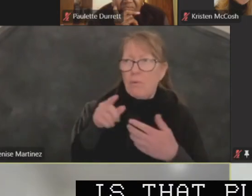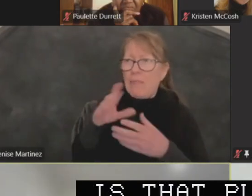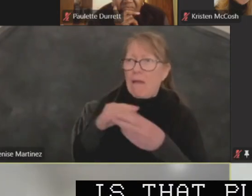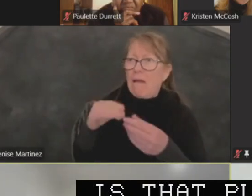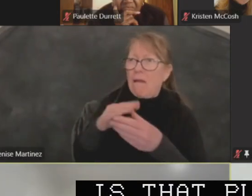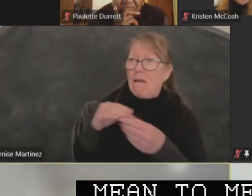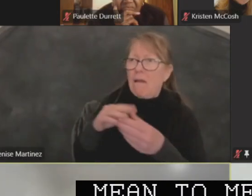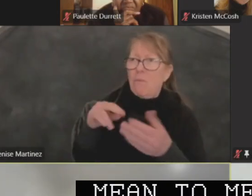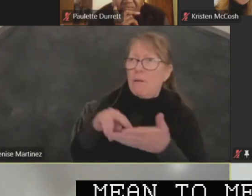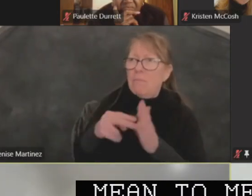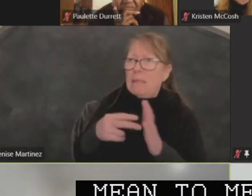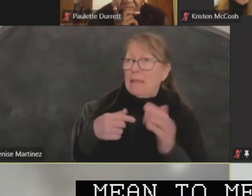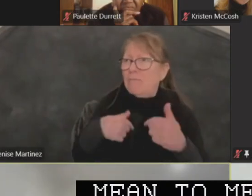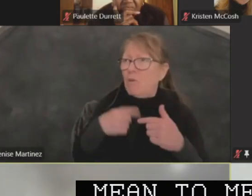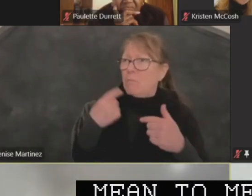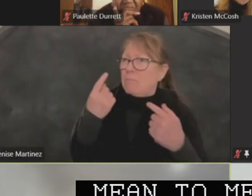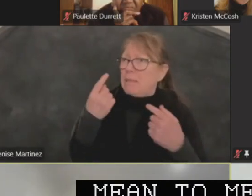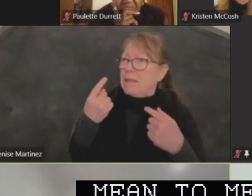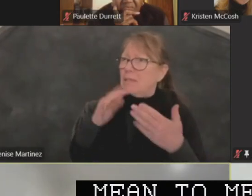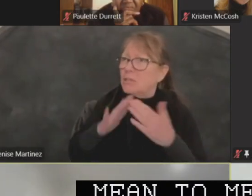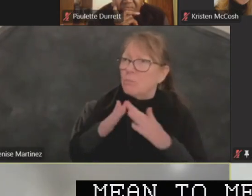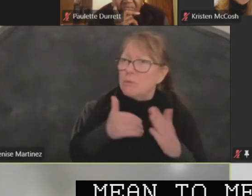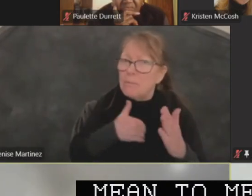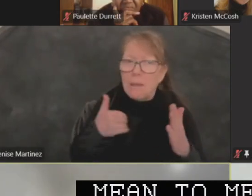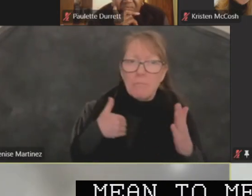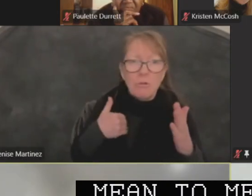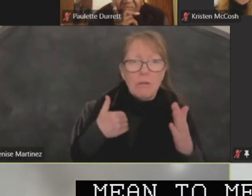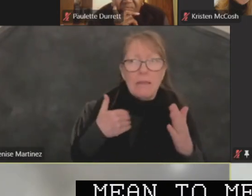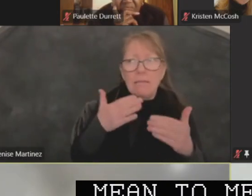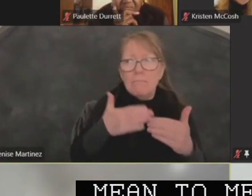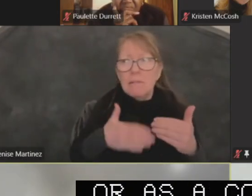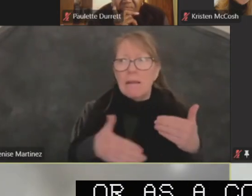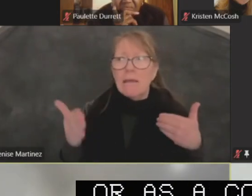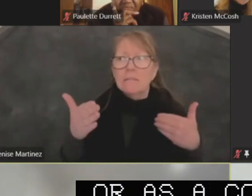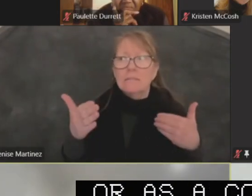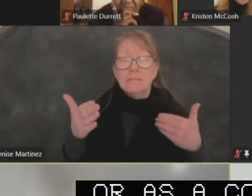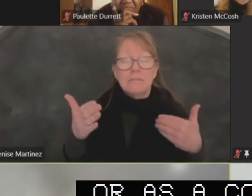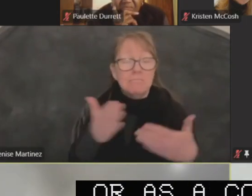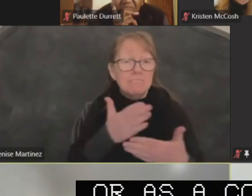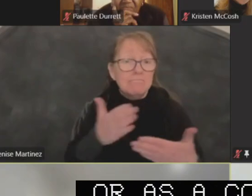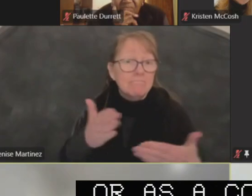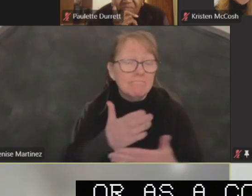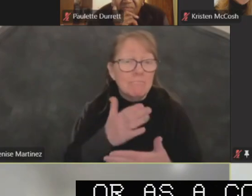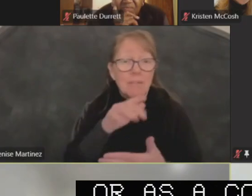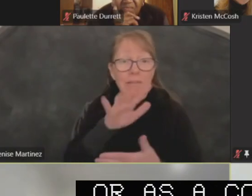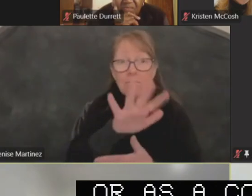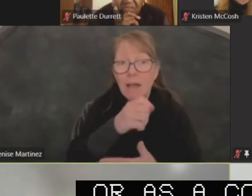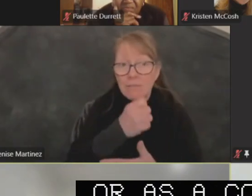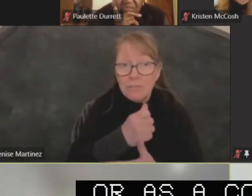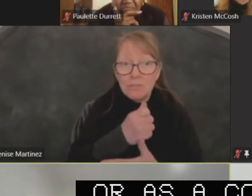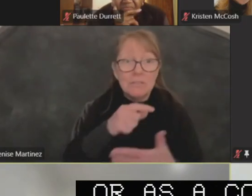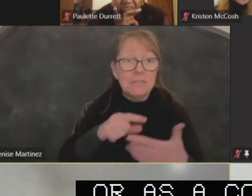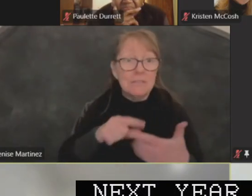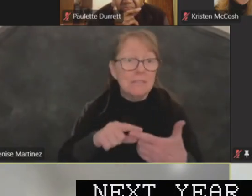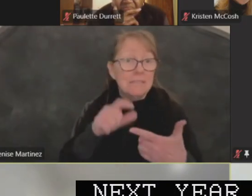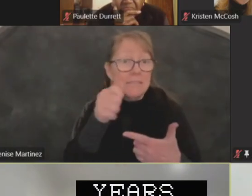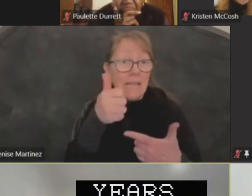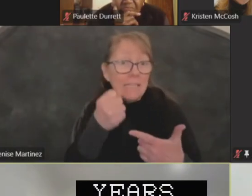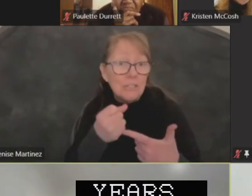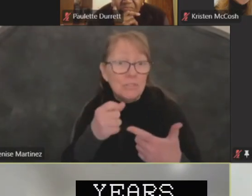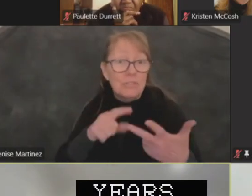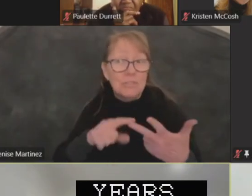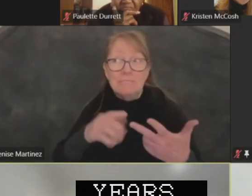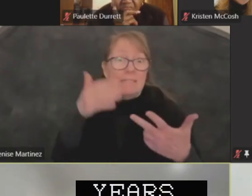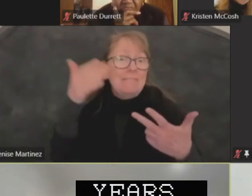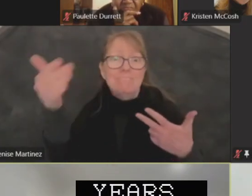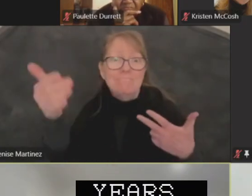the next year, 5 years, 10 years, right? So I think that's something that could be worked, and I know that in